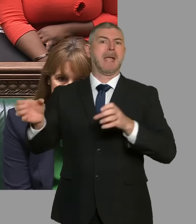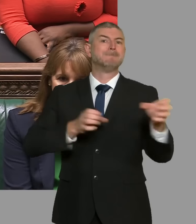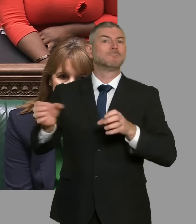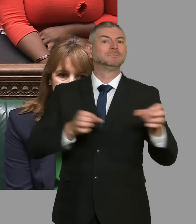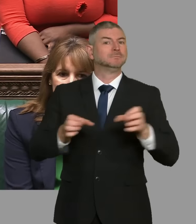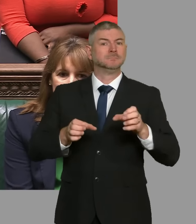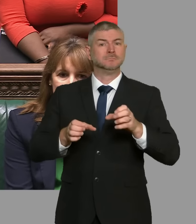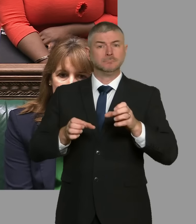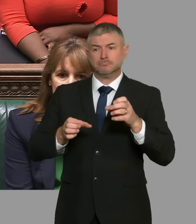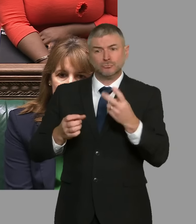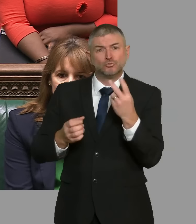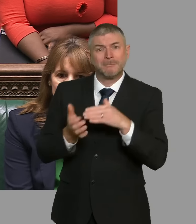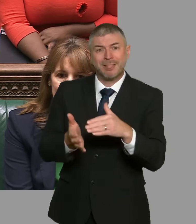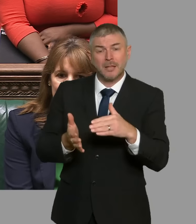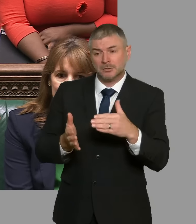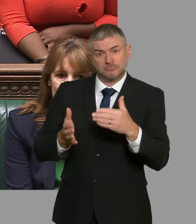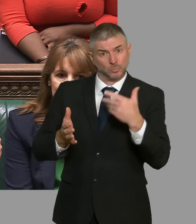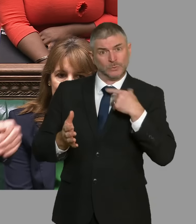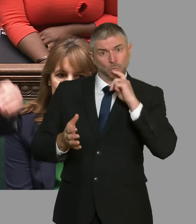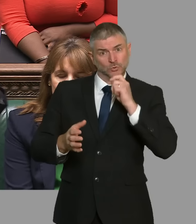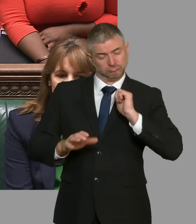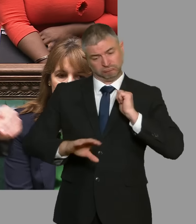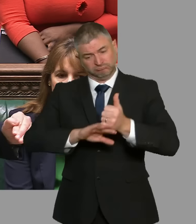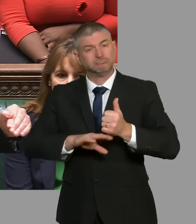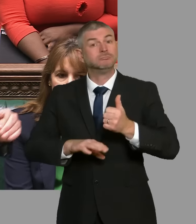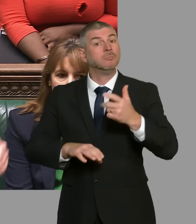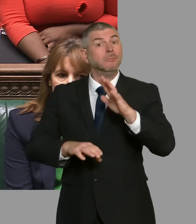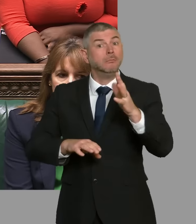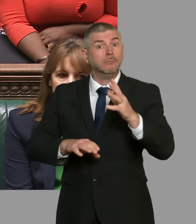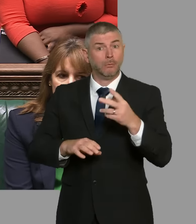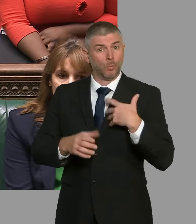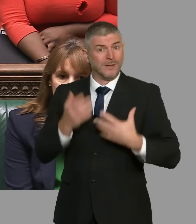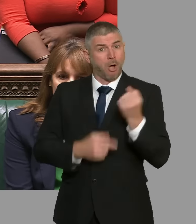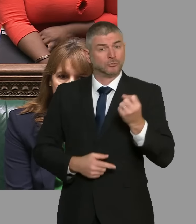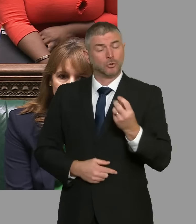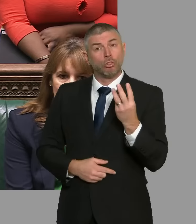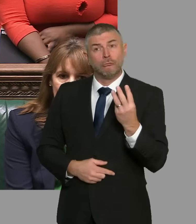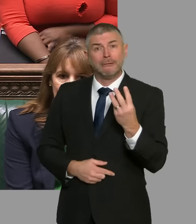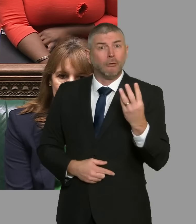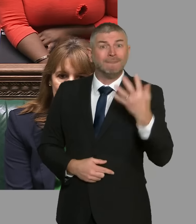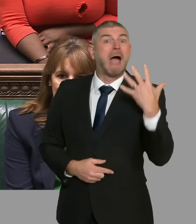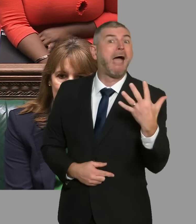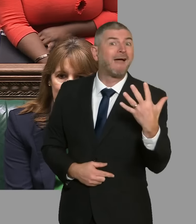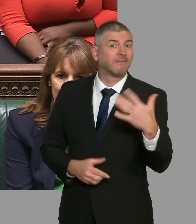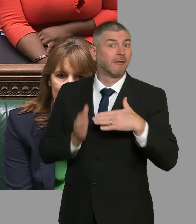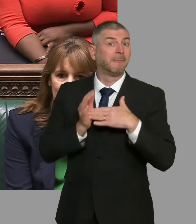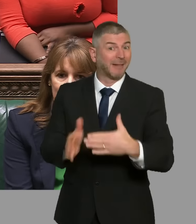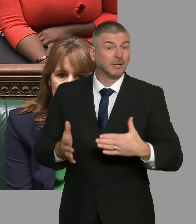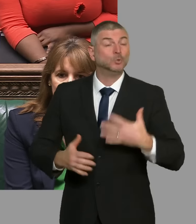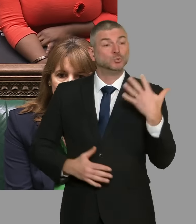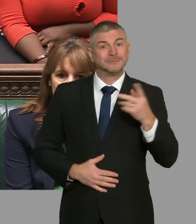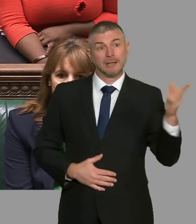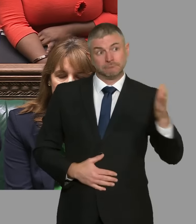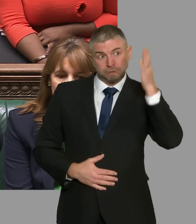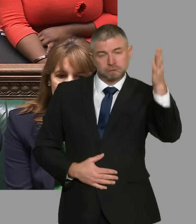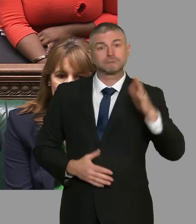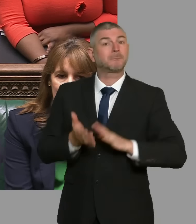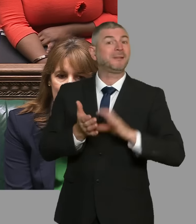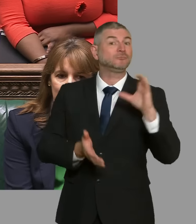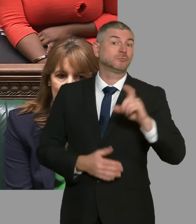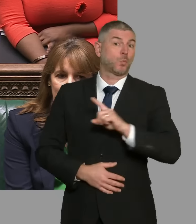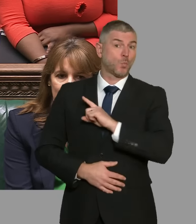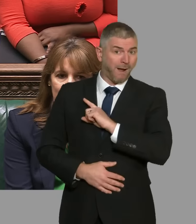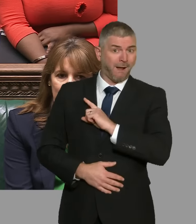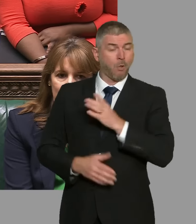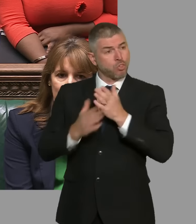And today the Health Secretary is in Manchester, where he's announcing that because of the action he's taken to abolish NHS England, he's putting